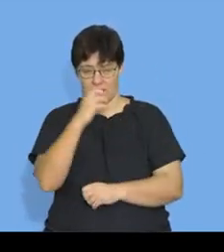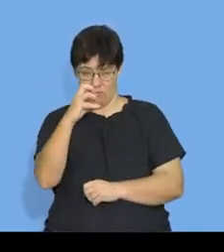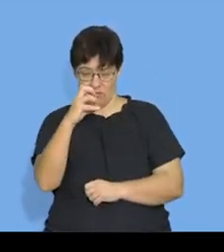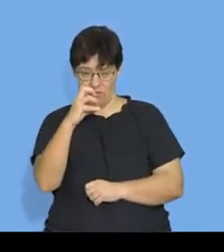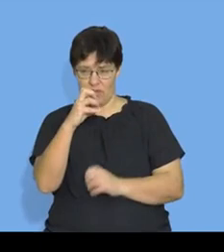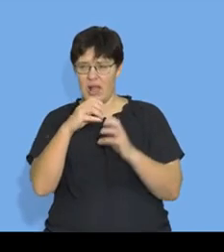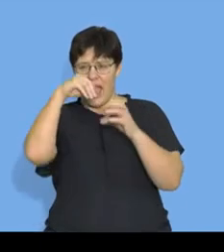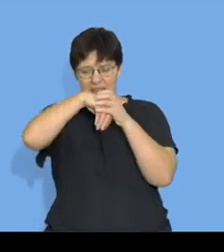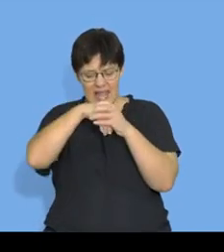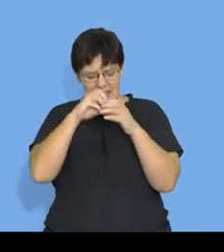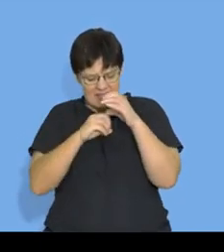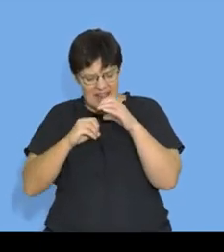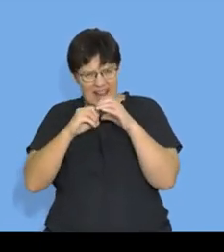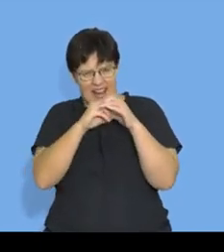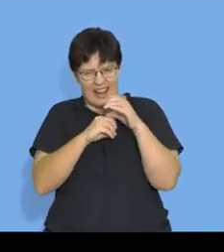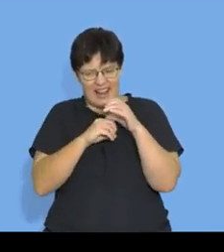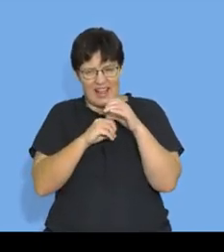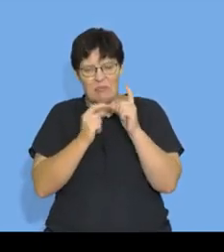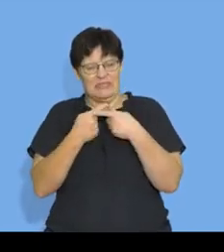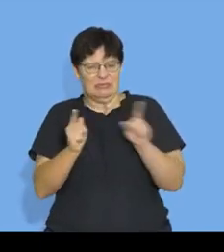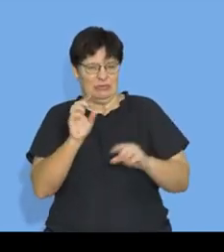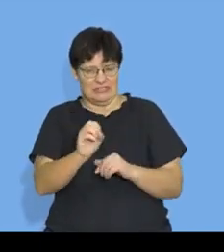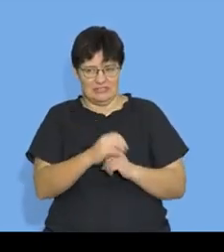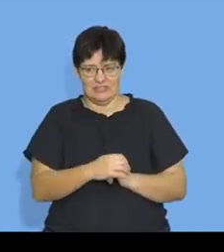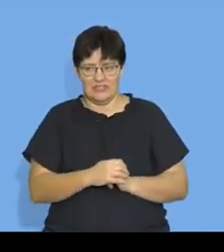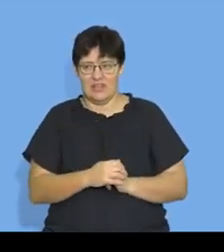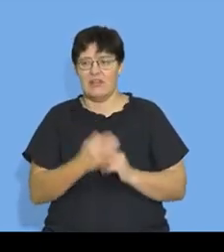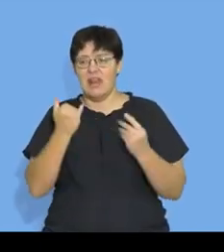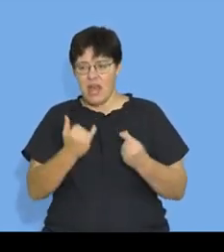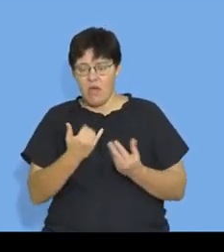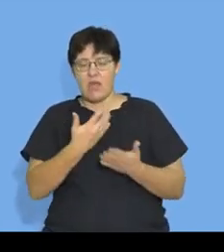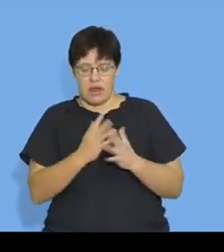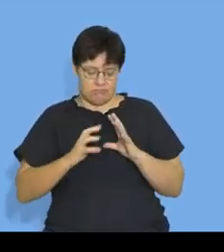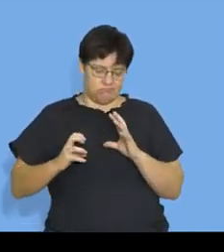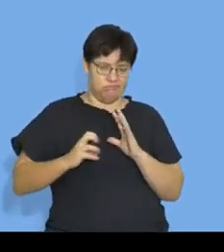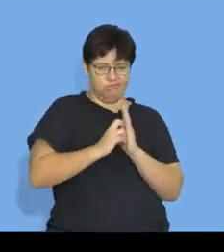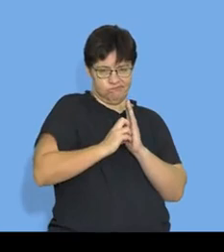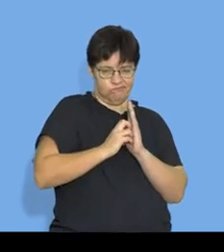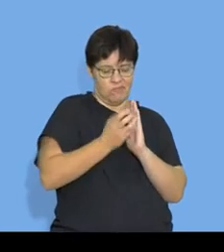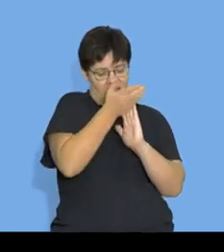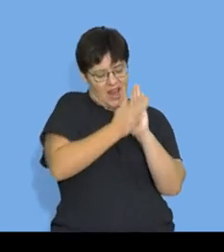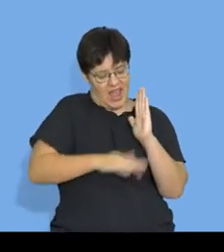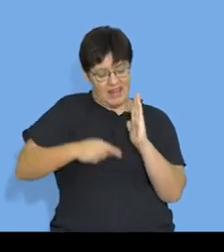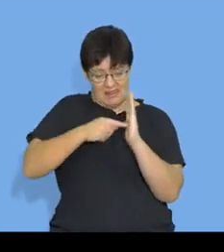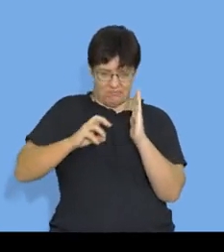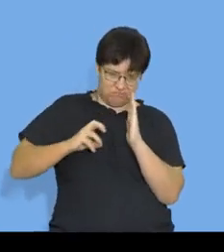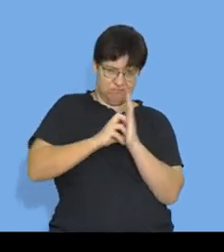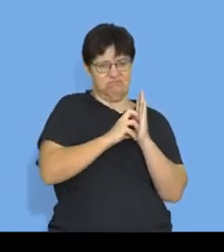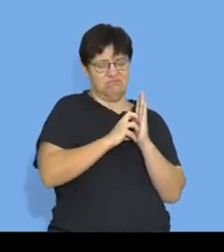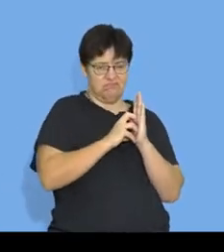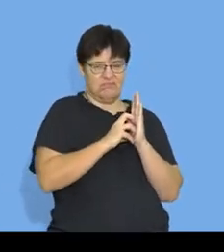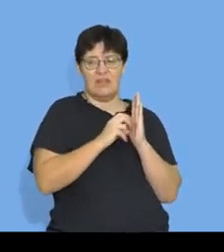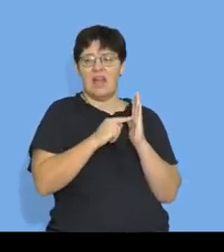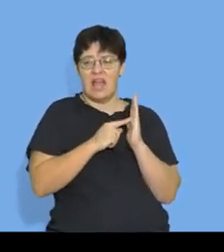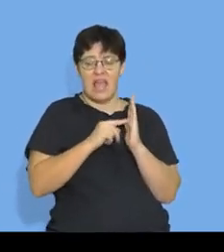complex ball that have got these cells that have differentiated slightly different, that are now able to attach onto this endometrial